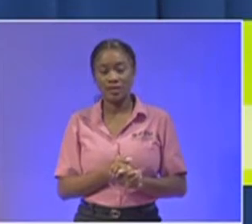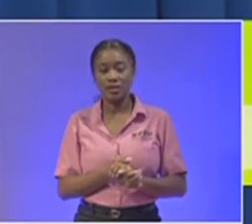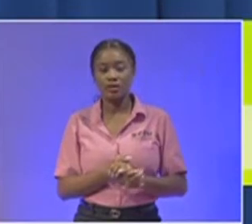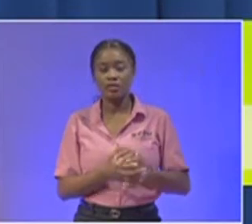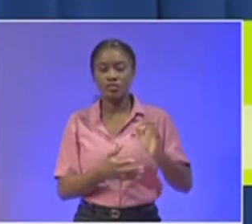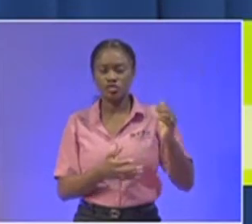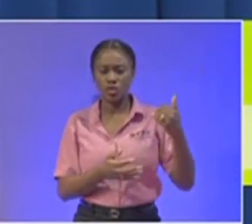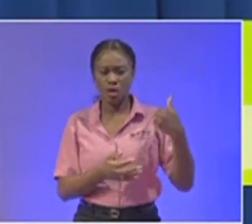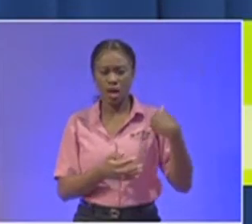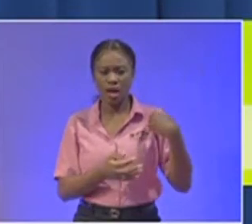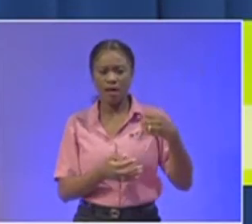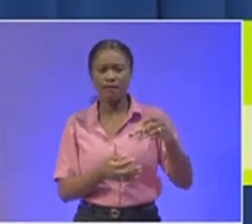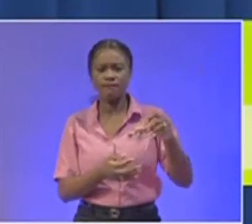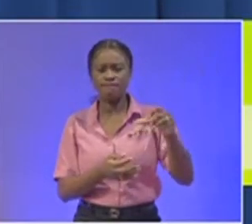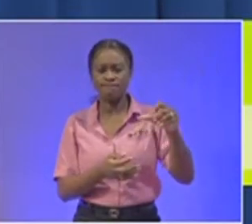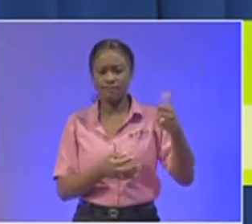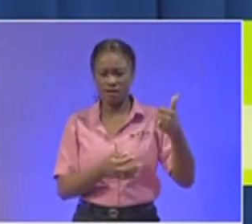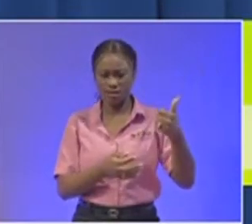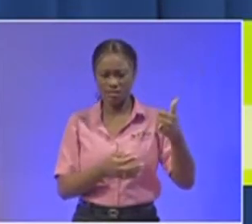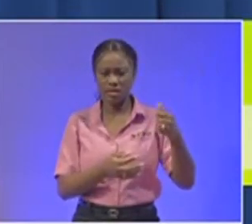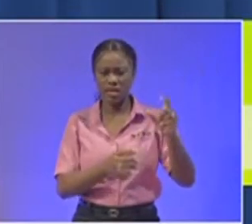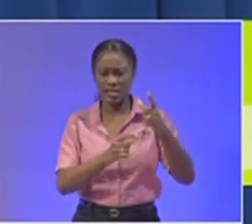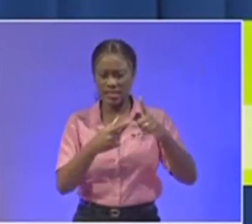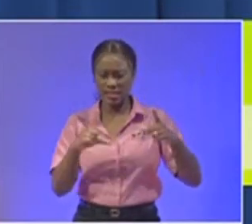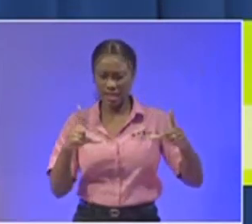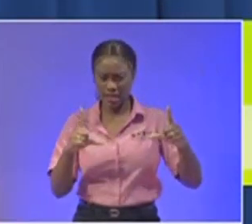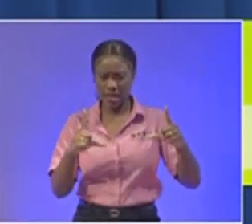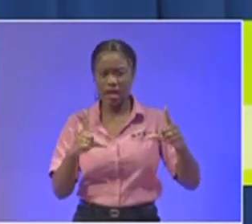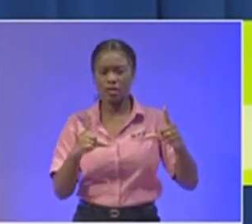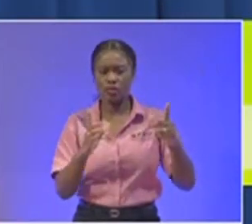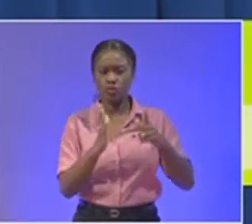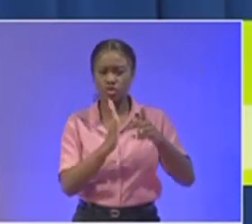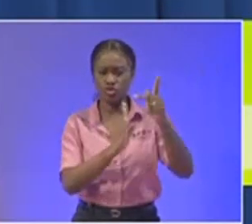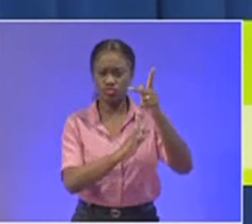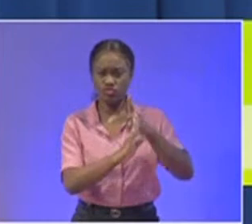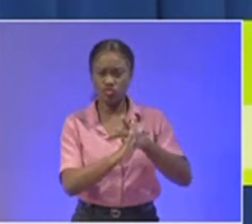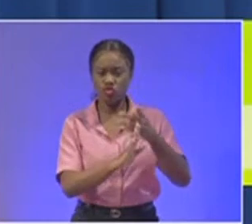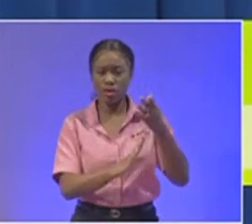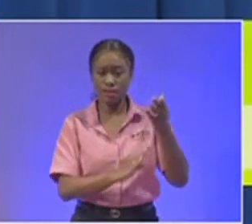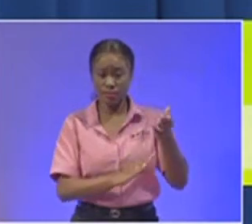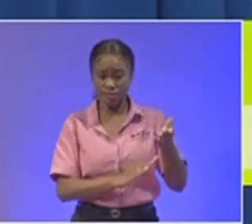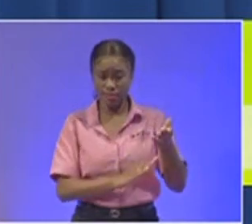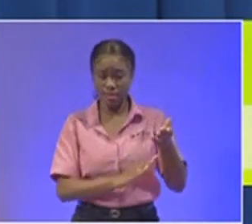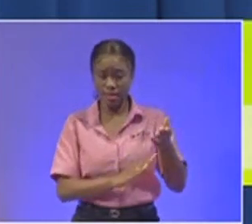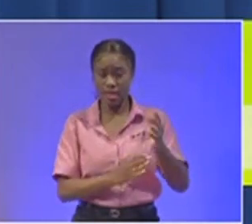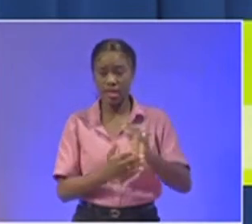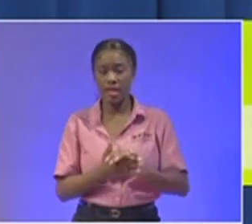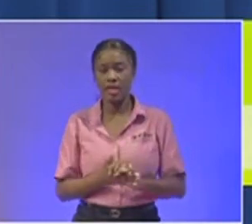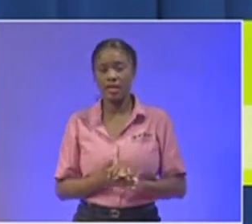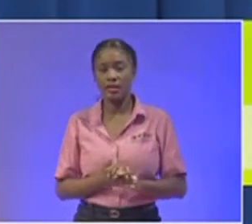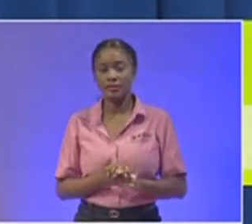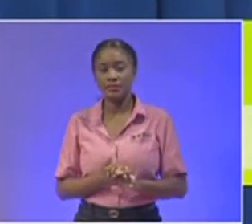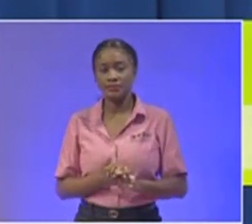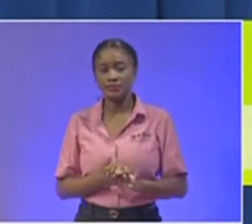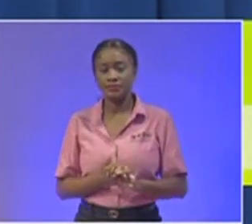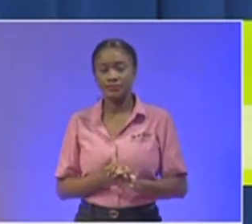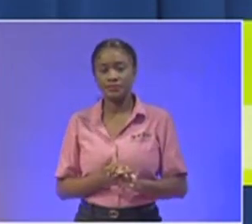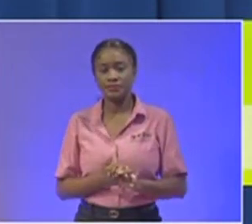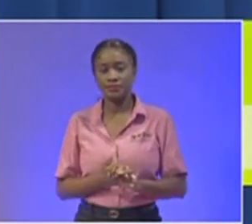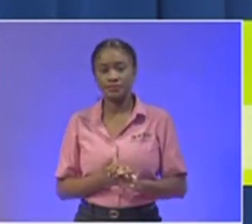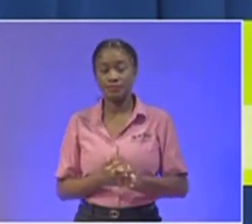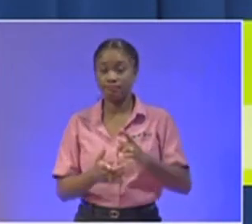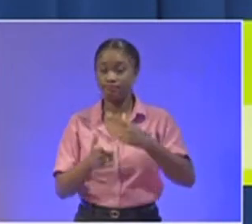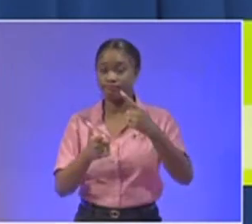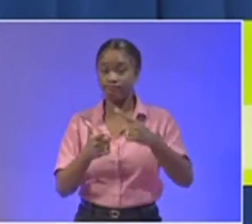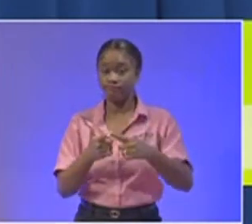just introduced another co-curricular course on Introduction to Sign Language, and the Department of Modern Languages, they have a number of sign language courses.